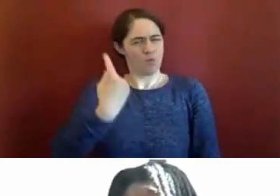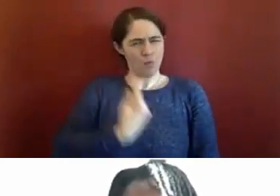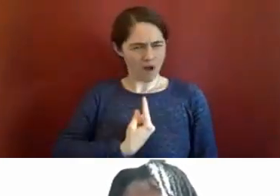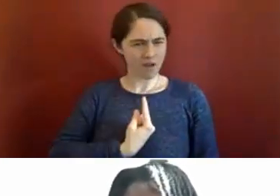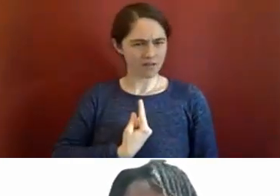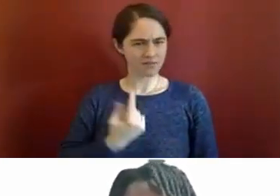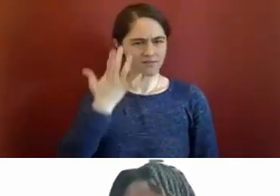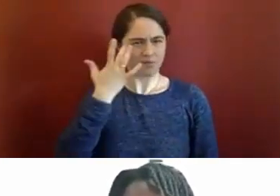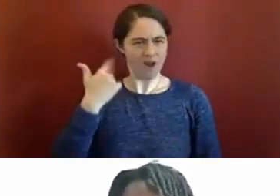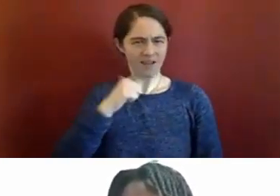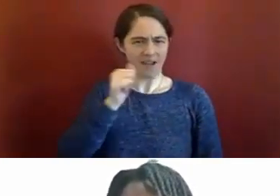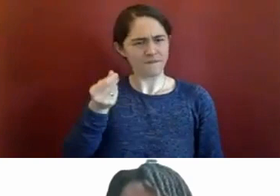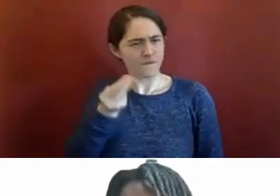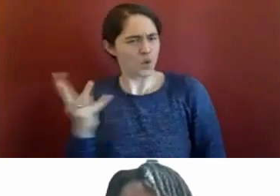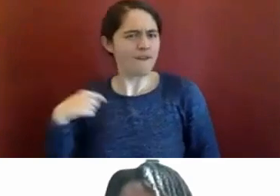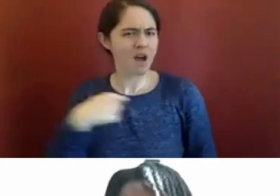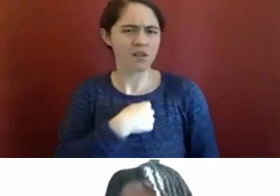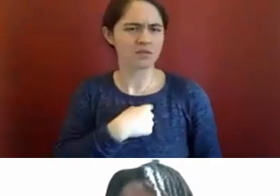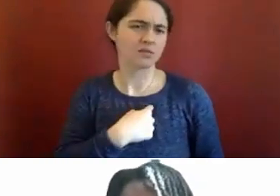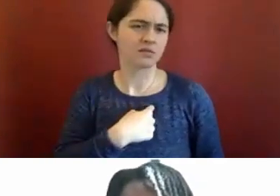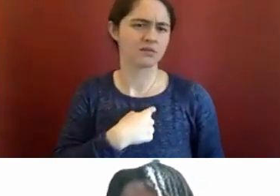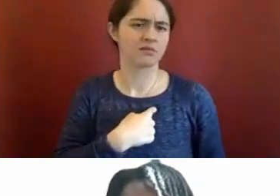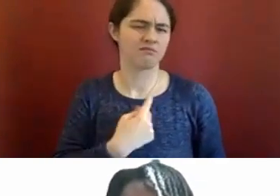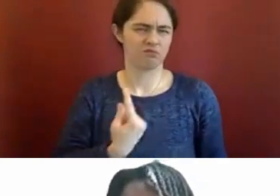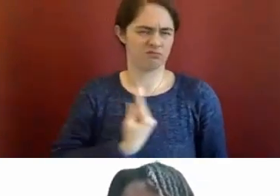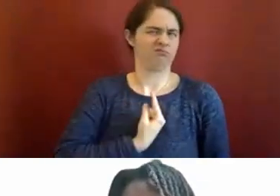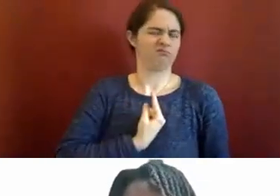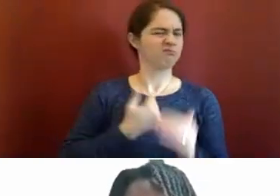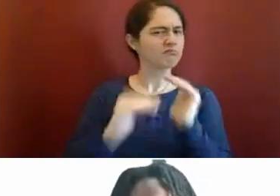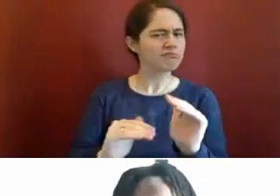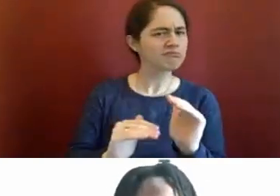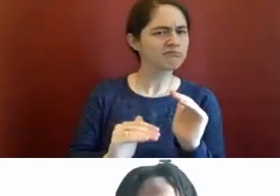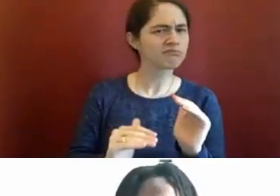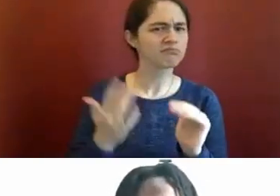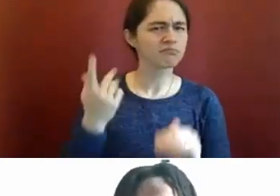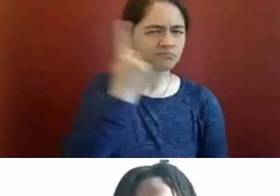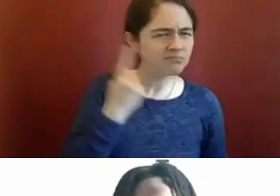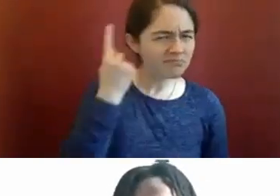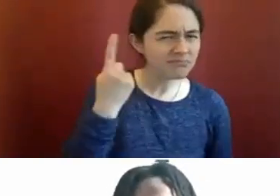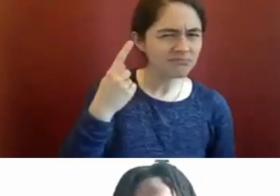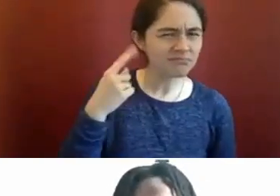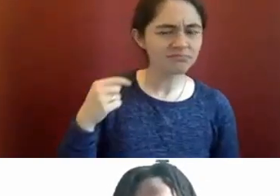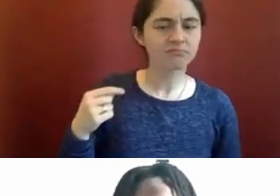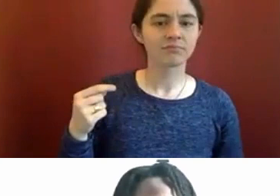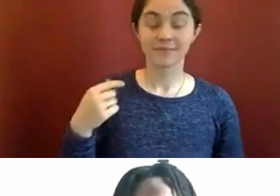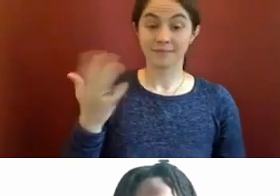right now? And I think back then I really didn't understand, but I just feel like so